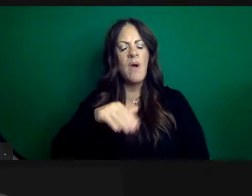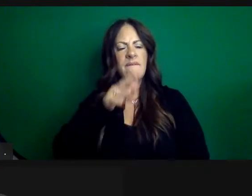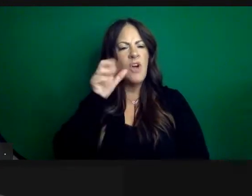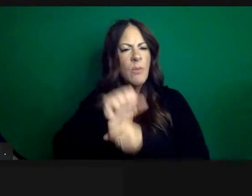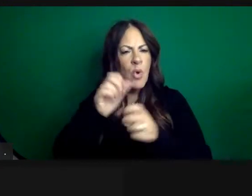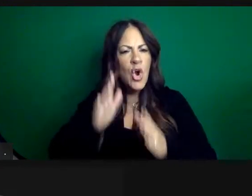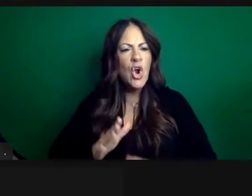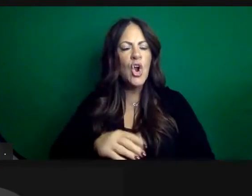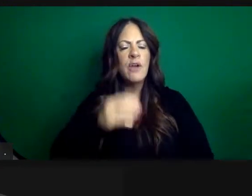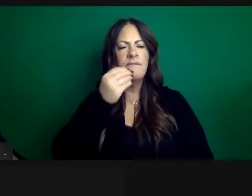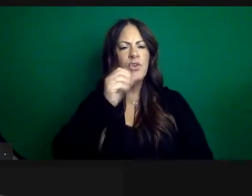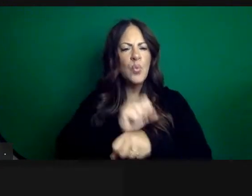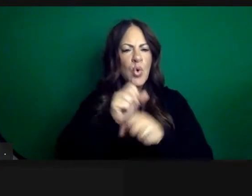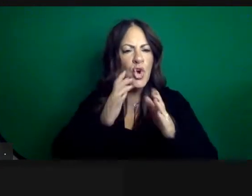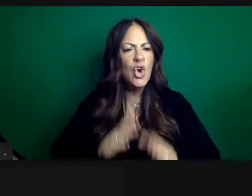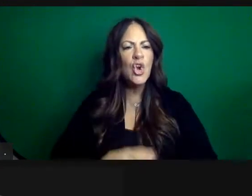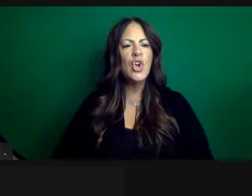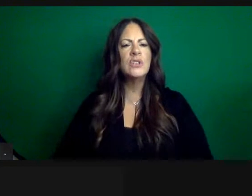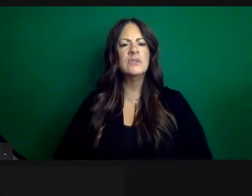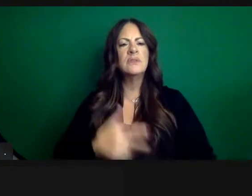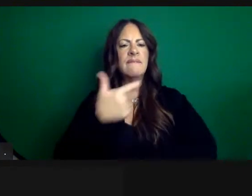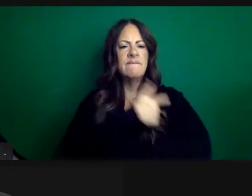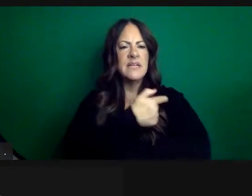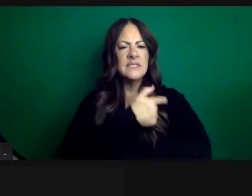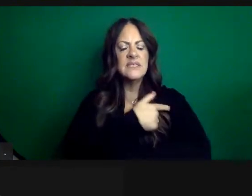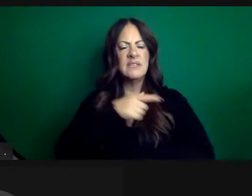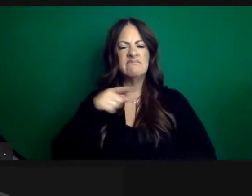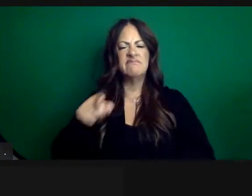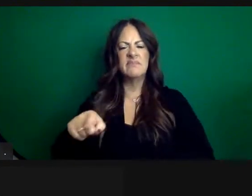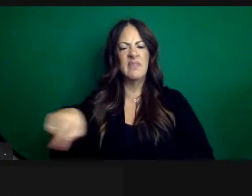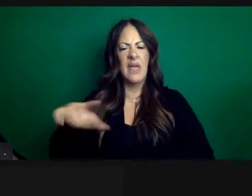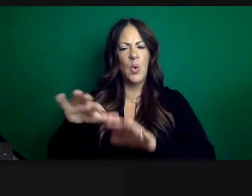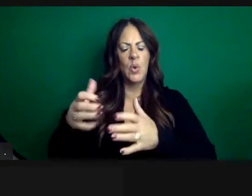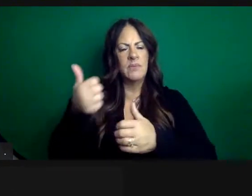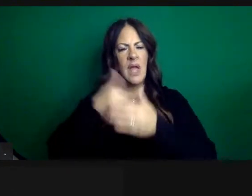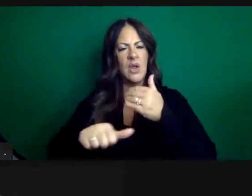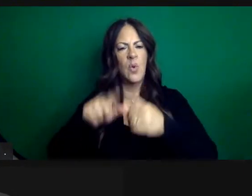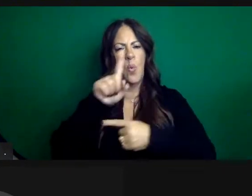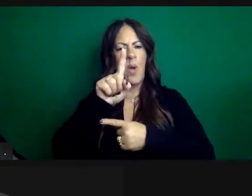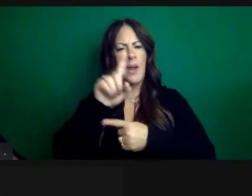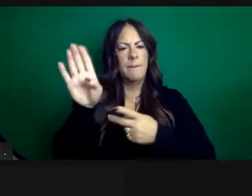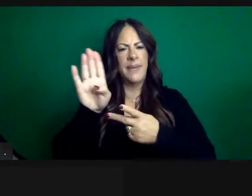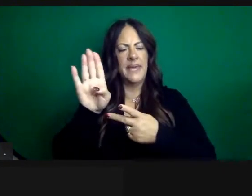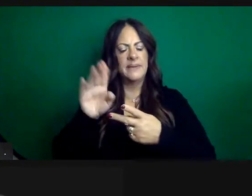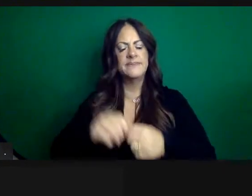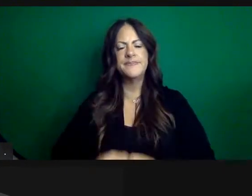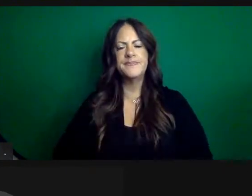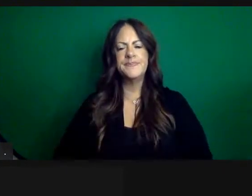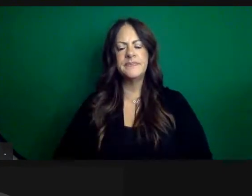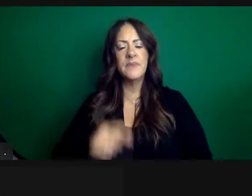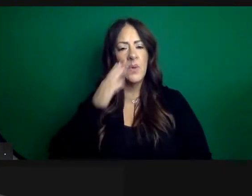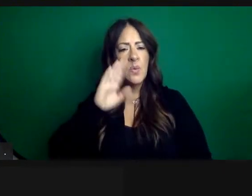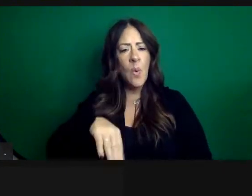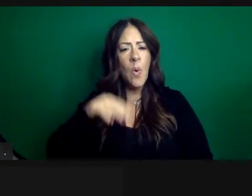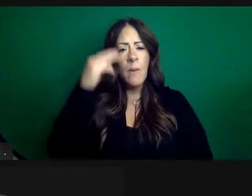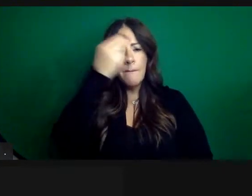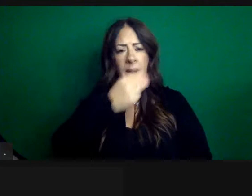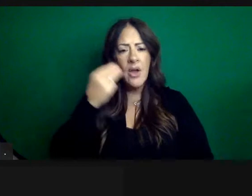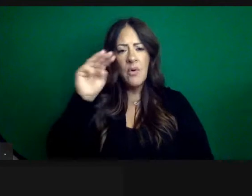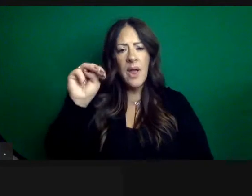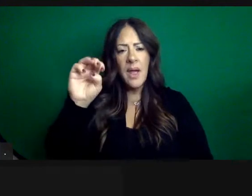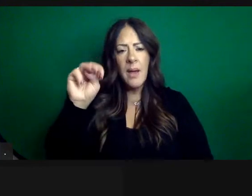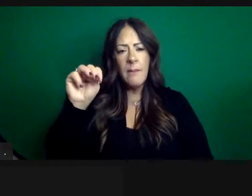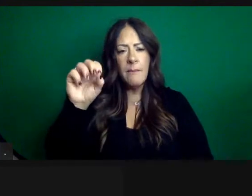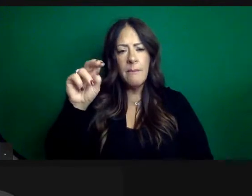state's dashboard it says vaccinations for 1B Tier 1 are underway, but the Monterey and Salinas, Santa Clara, other